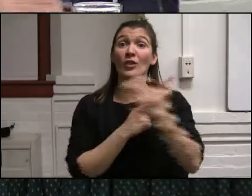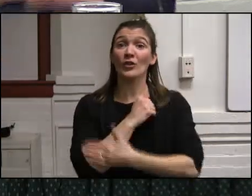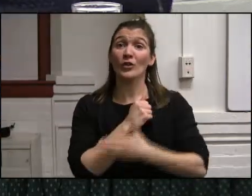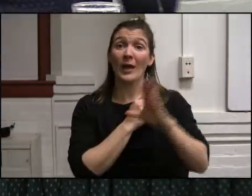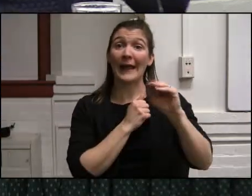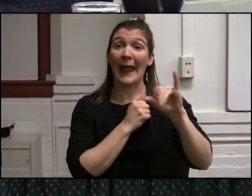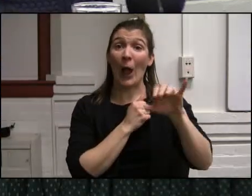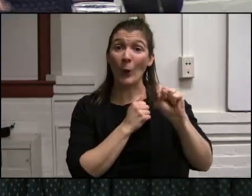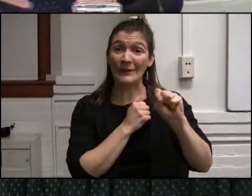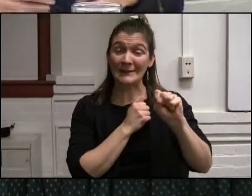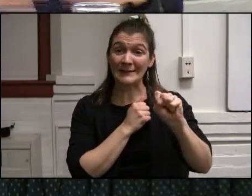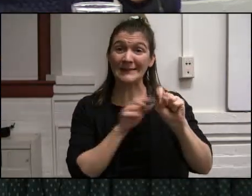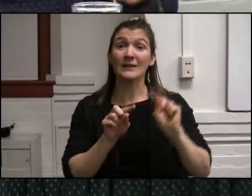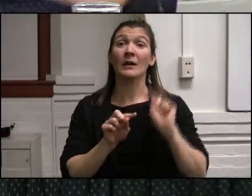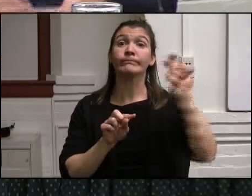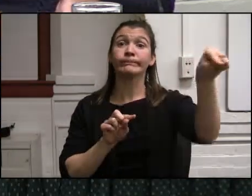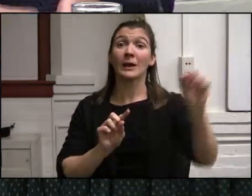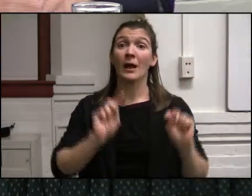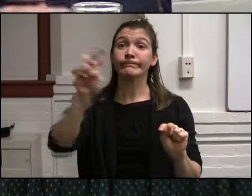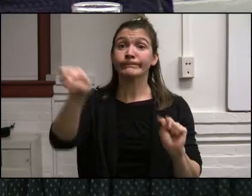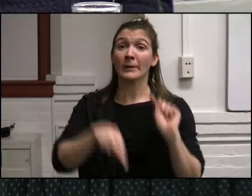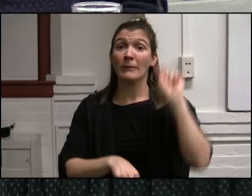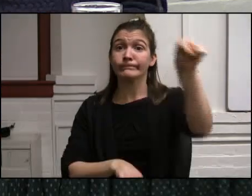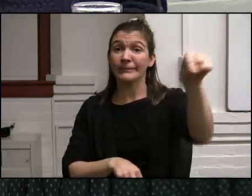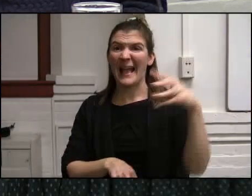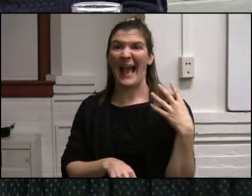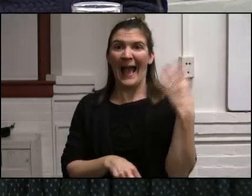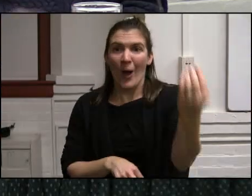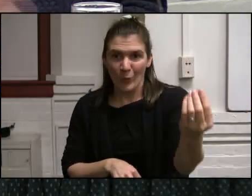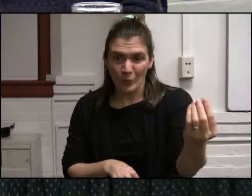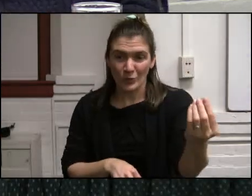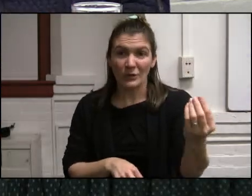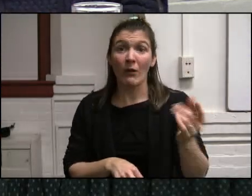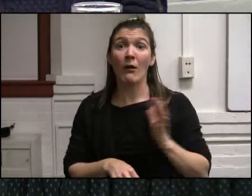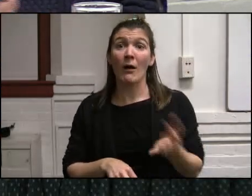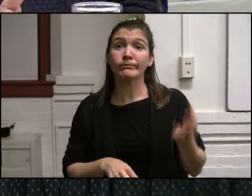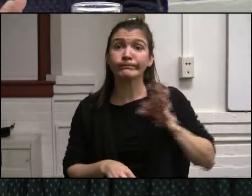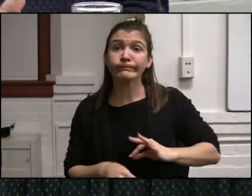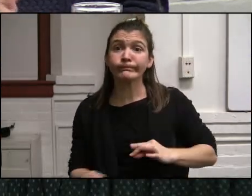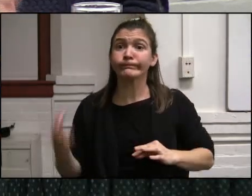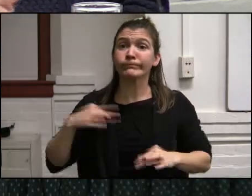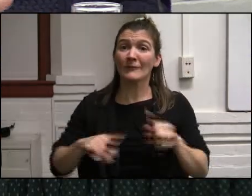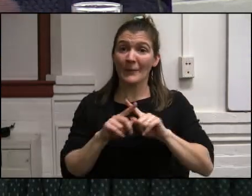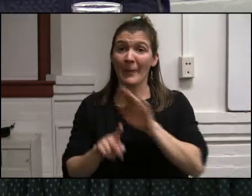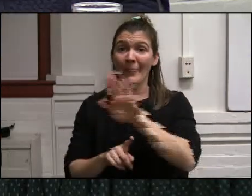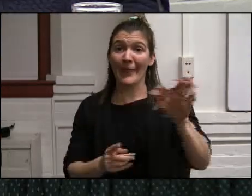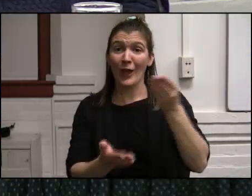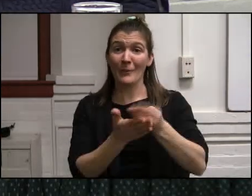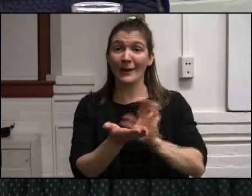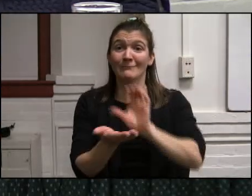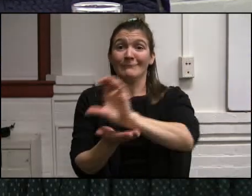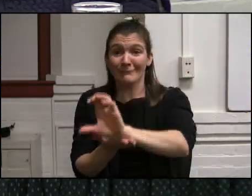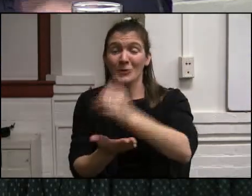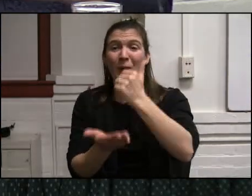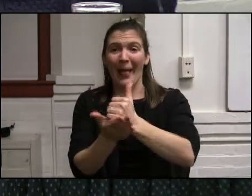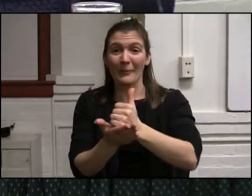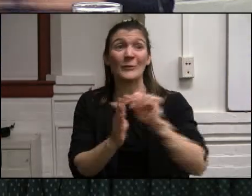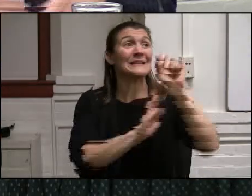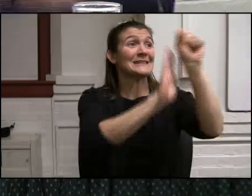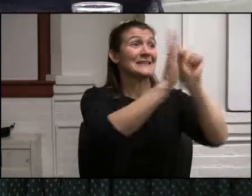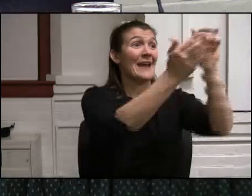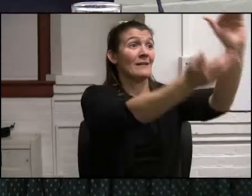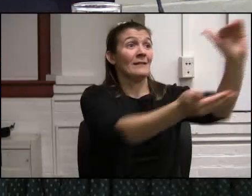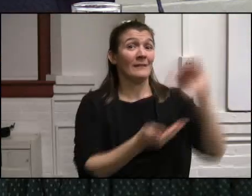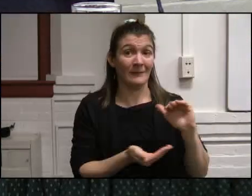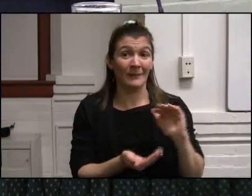and Windsor's usual jurisdiction, and certainly outside of Brattleboro, that are beneficiaries of grant funds that come from the state